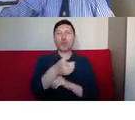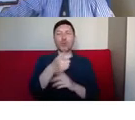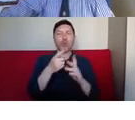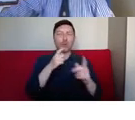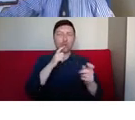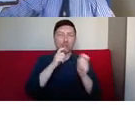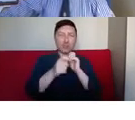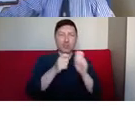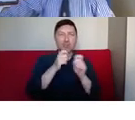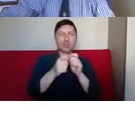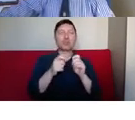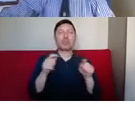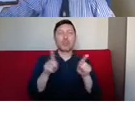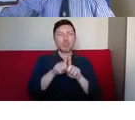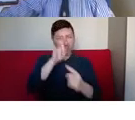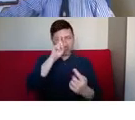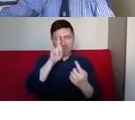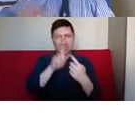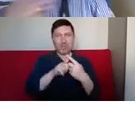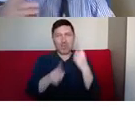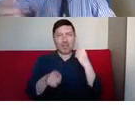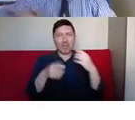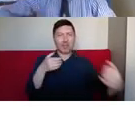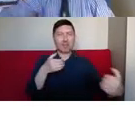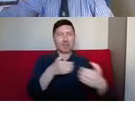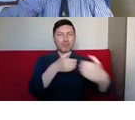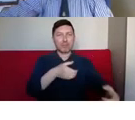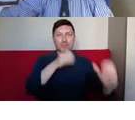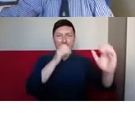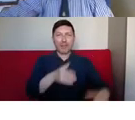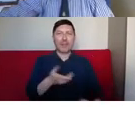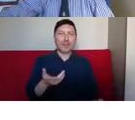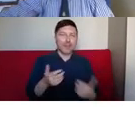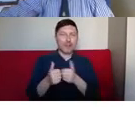glass of wine to toast as persons and not only